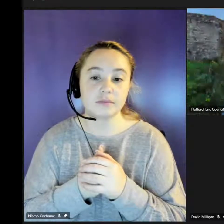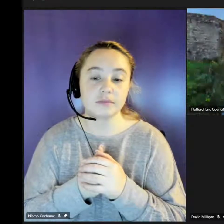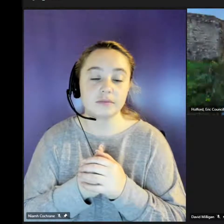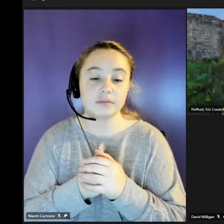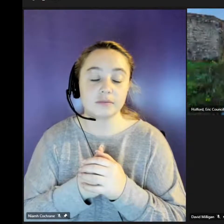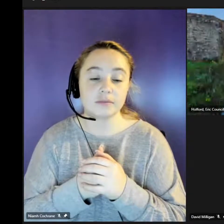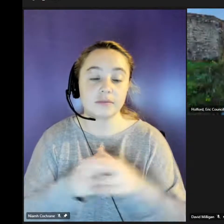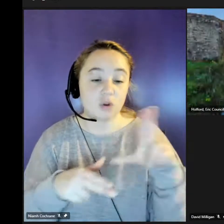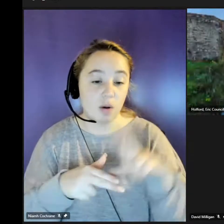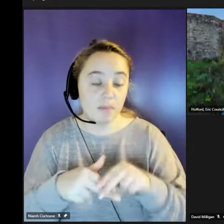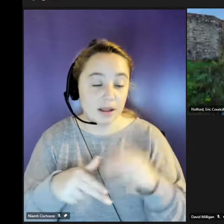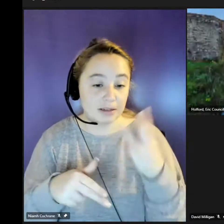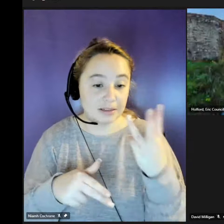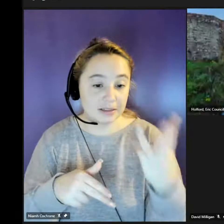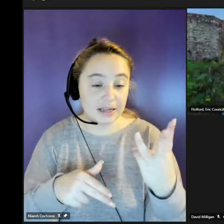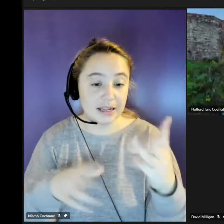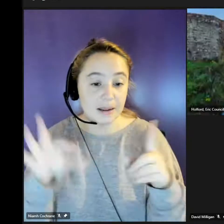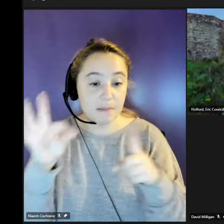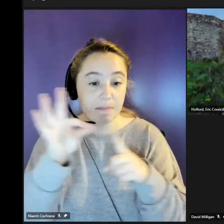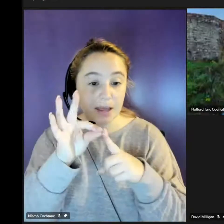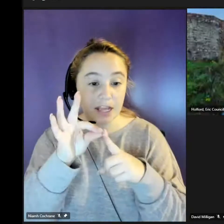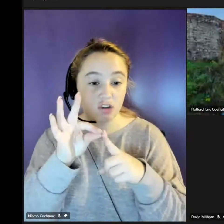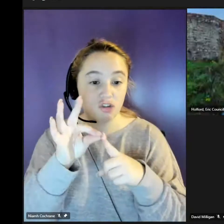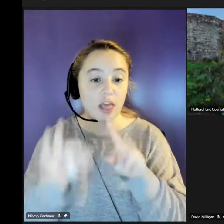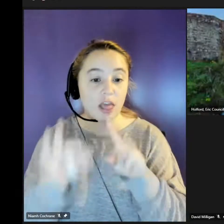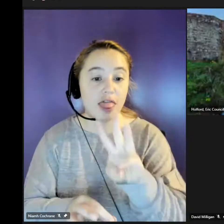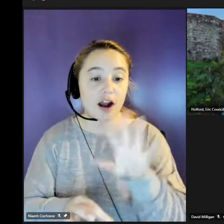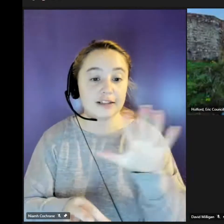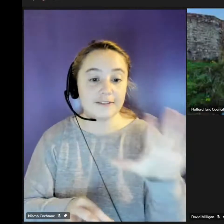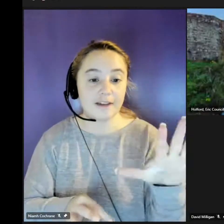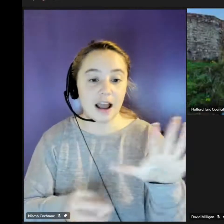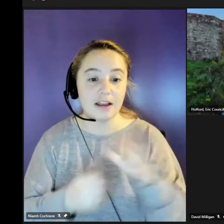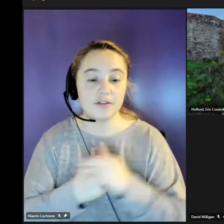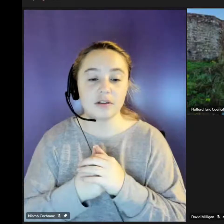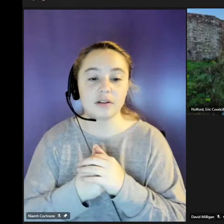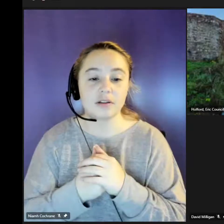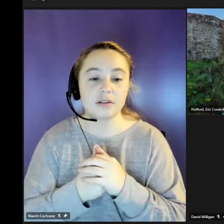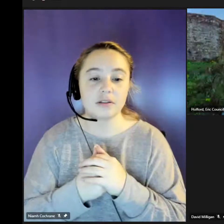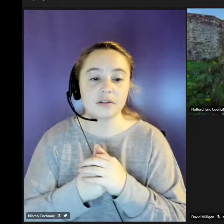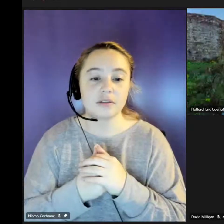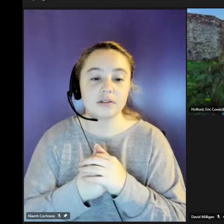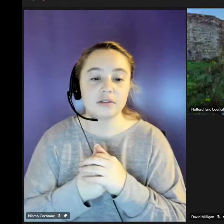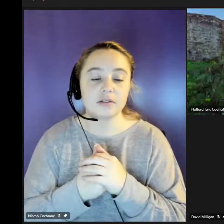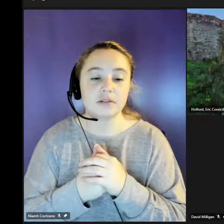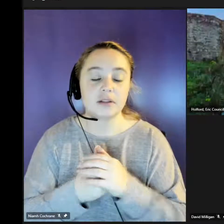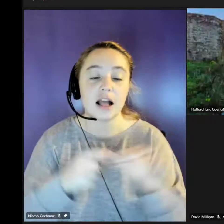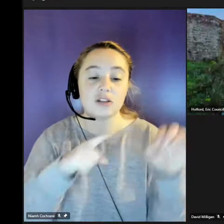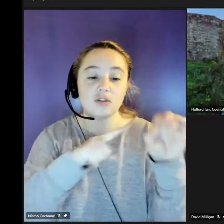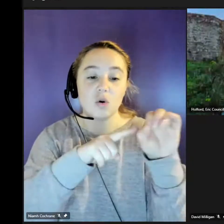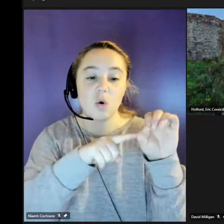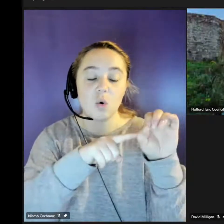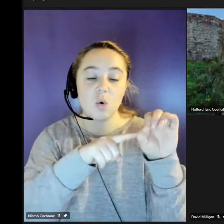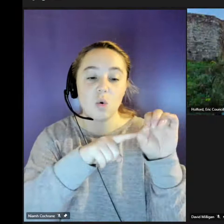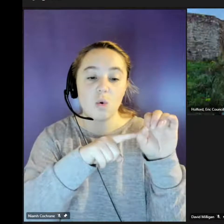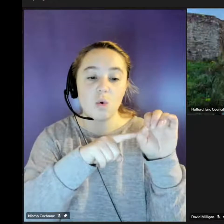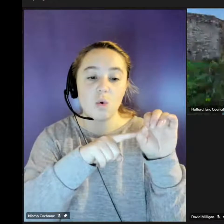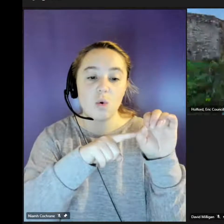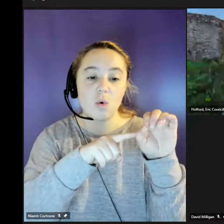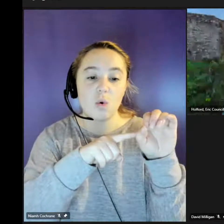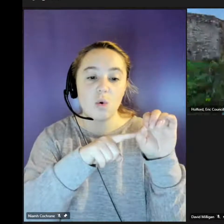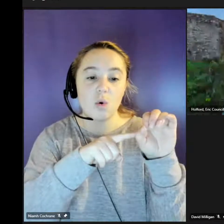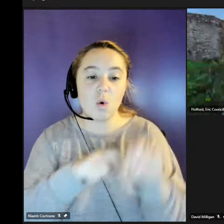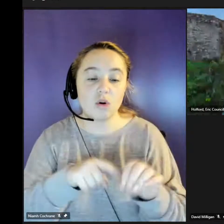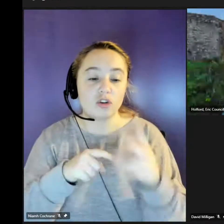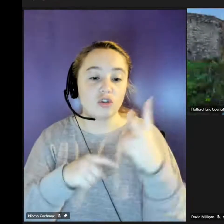Appendix 3 of the report, which starts on page 35, that is the Q2 progress update on the